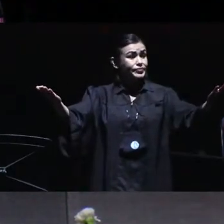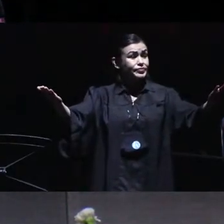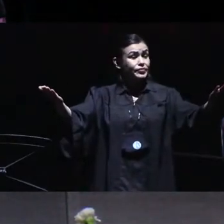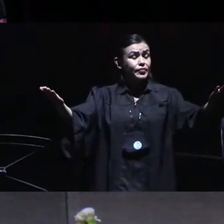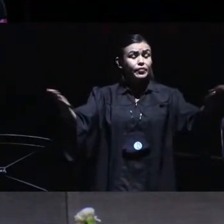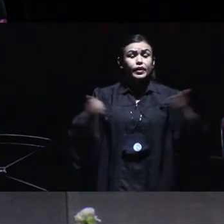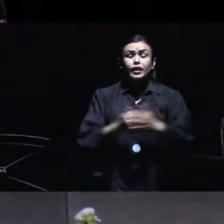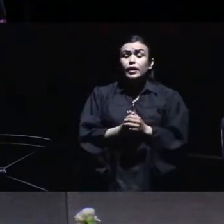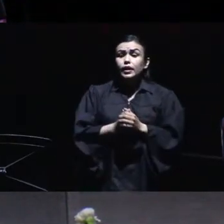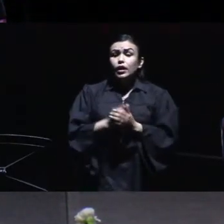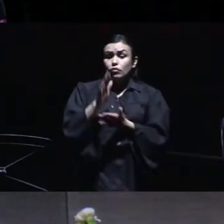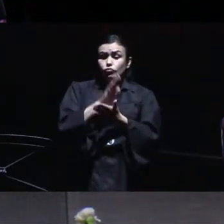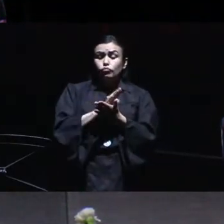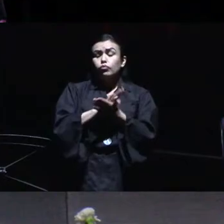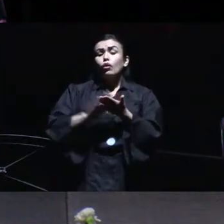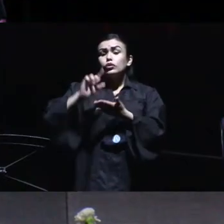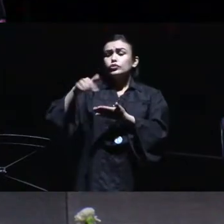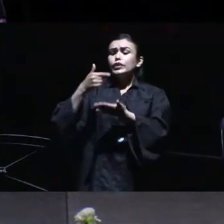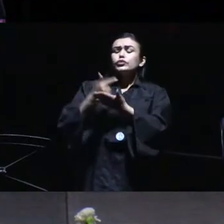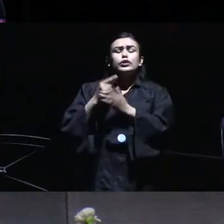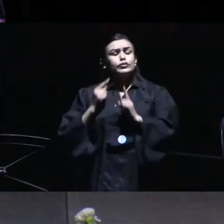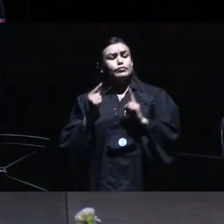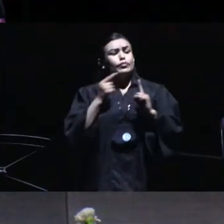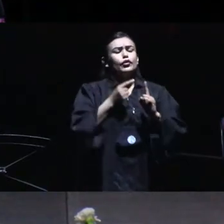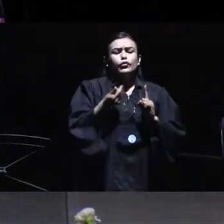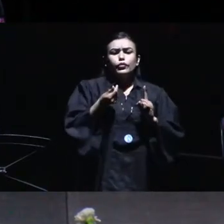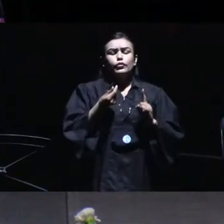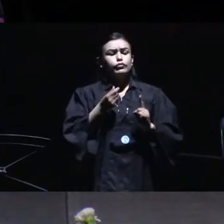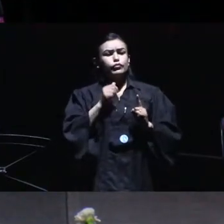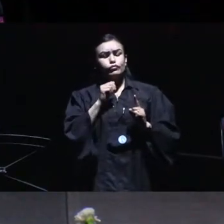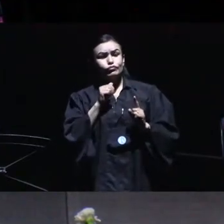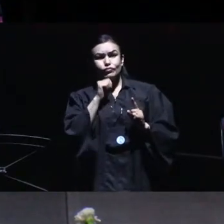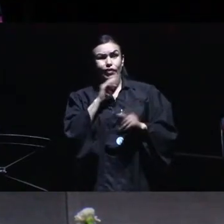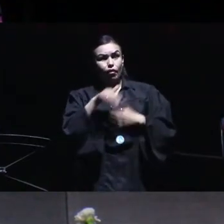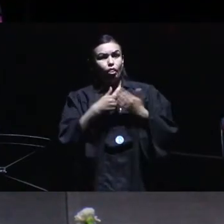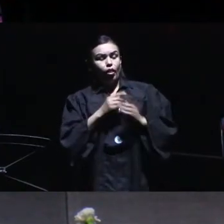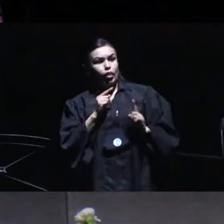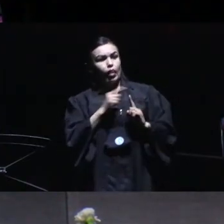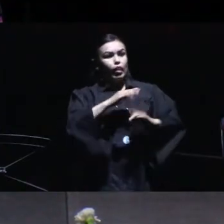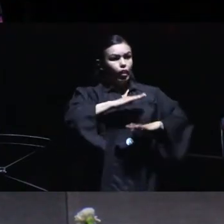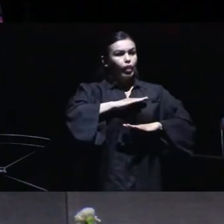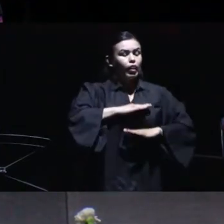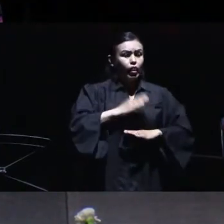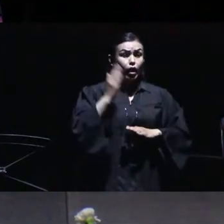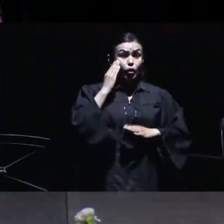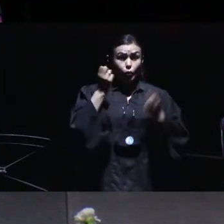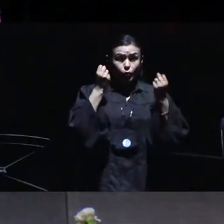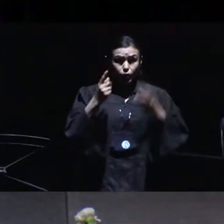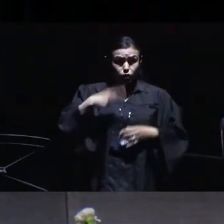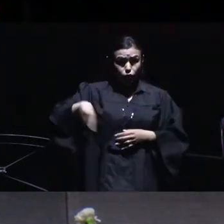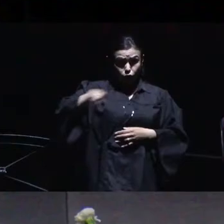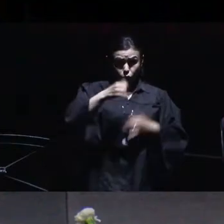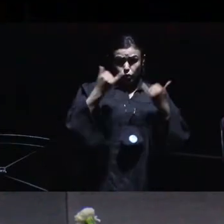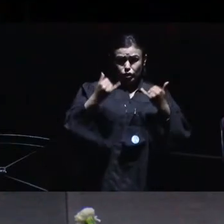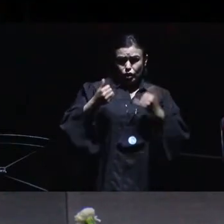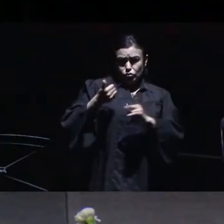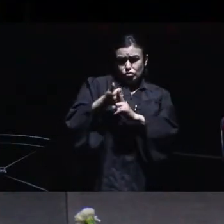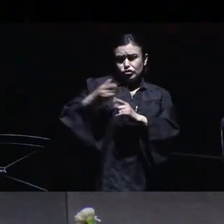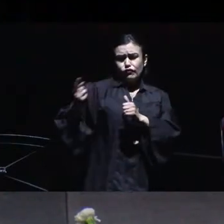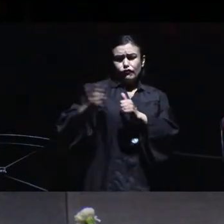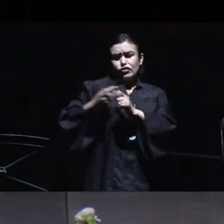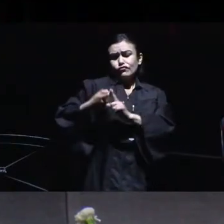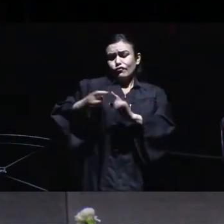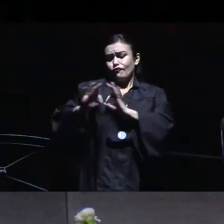College graduation is a milestone that few reach. I know that for many of today's graduates, you are the first in your family to reach this